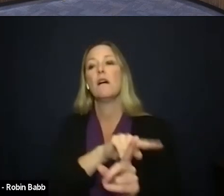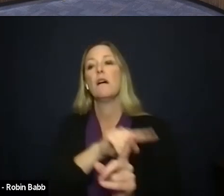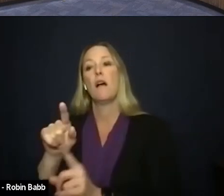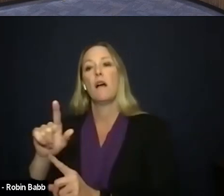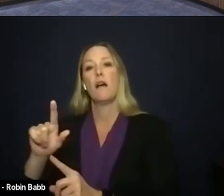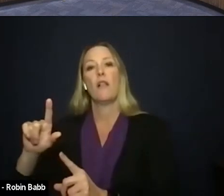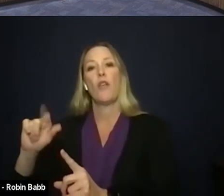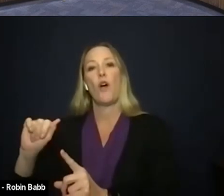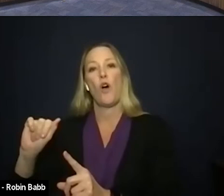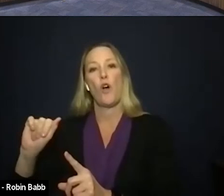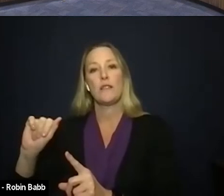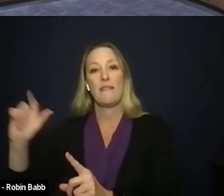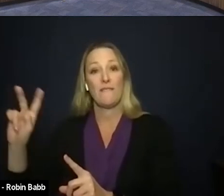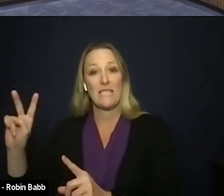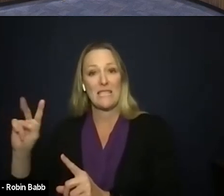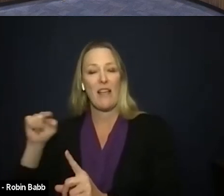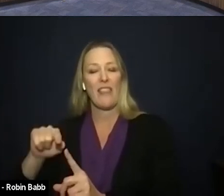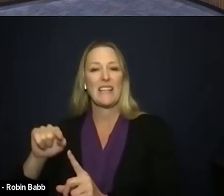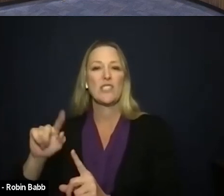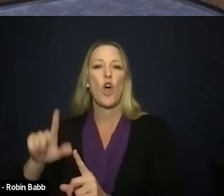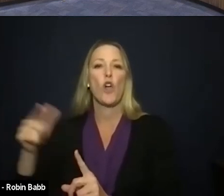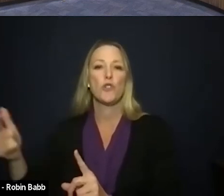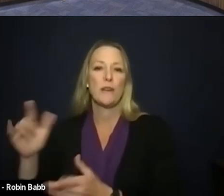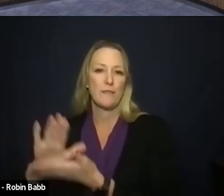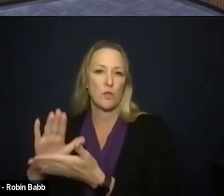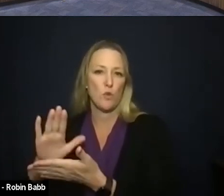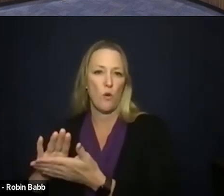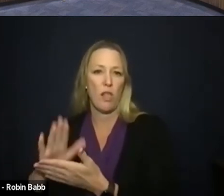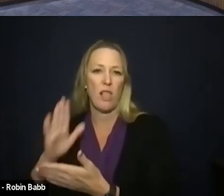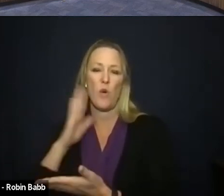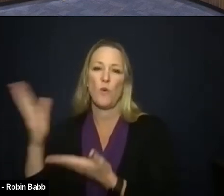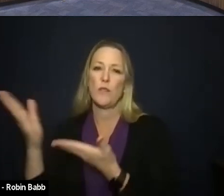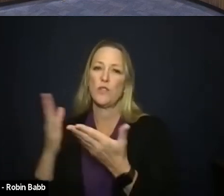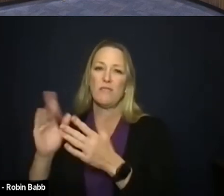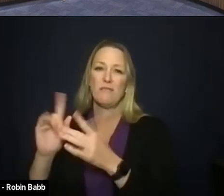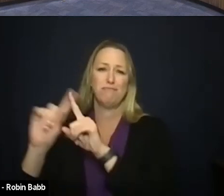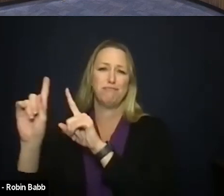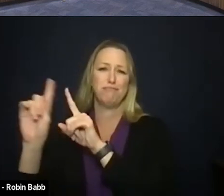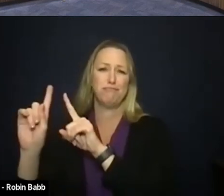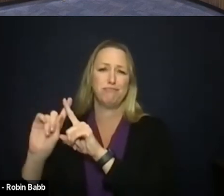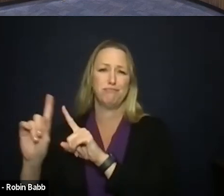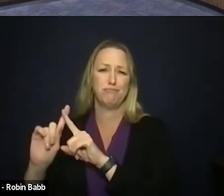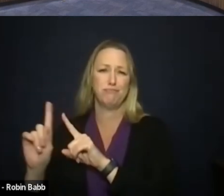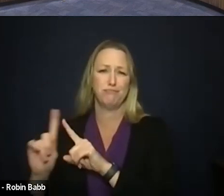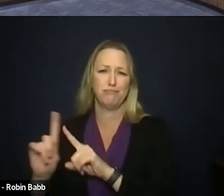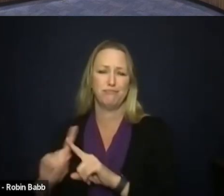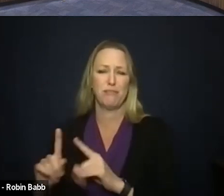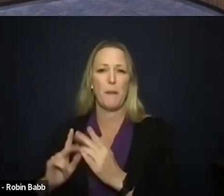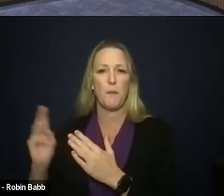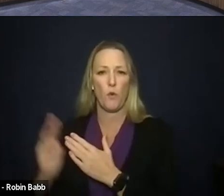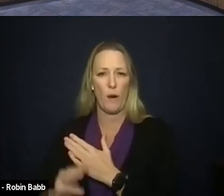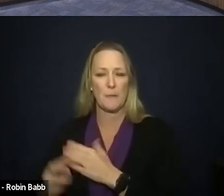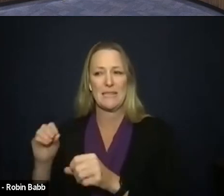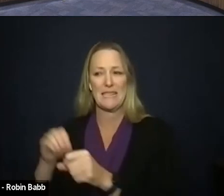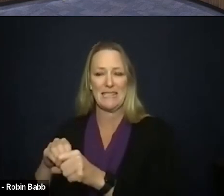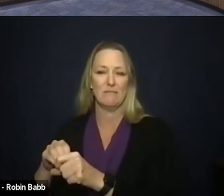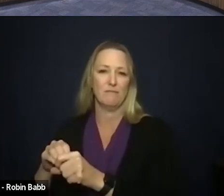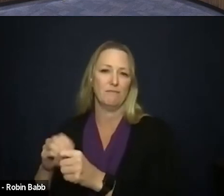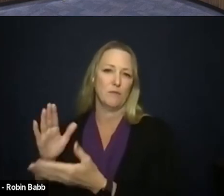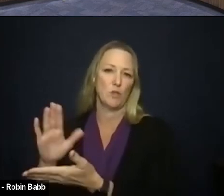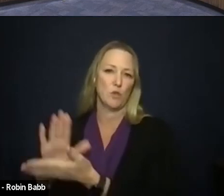school that serves multiple programs within its offerings and school code